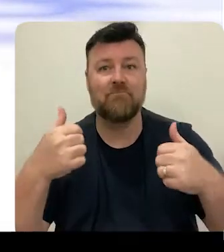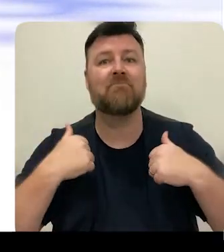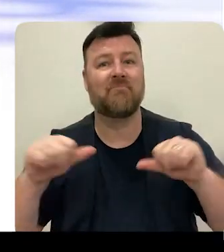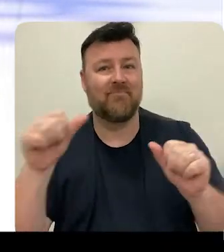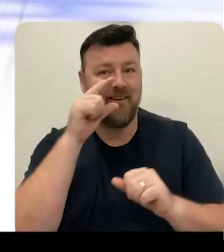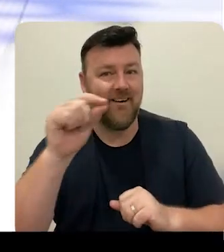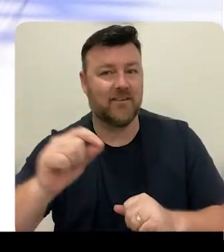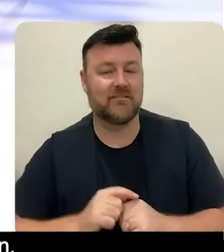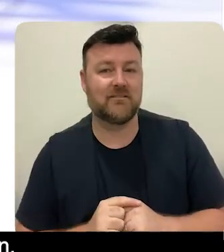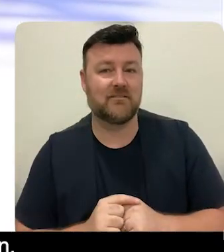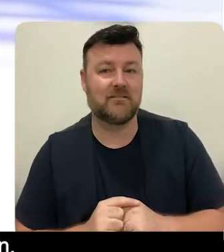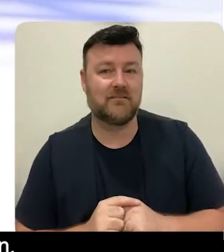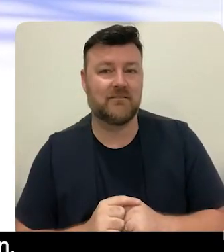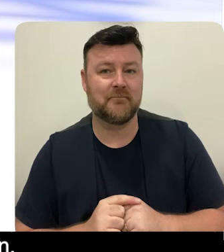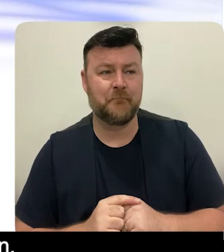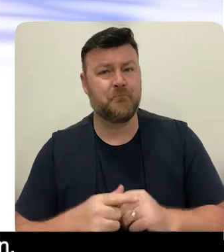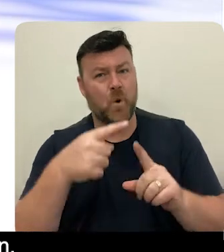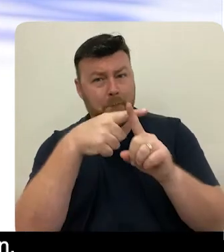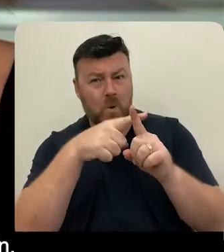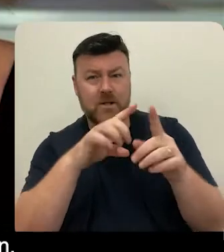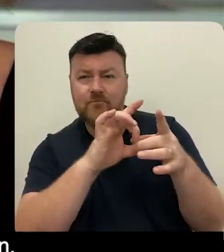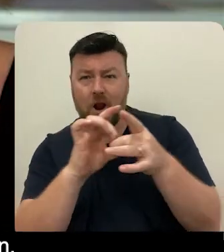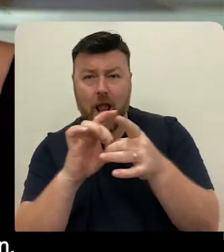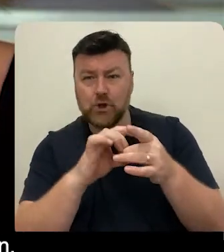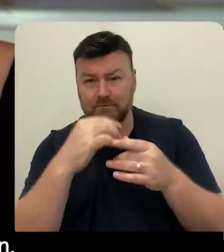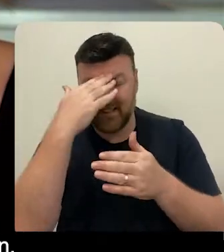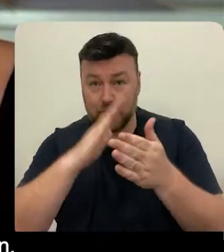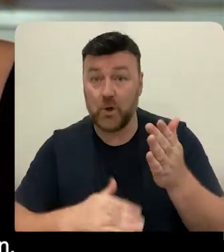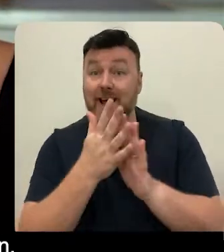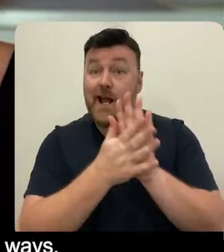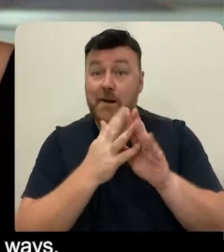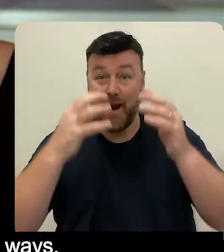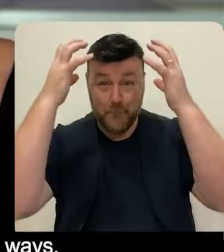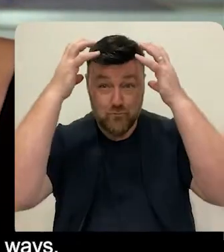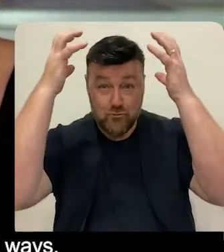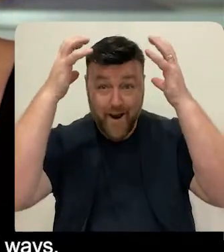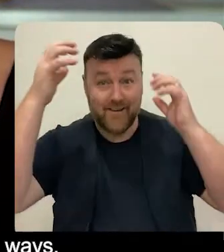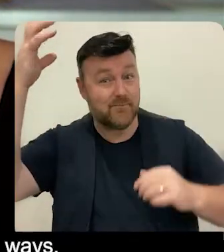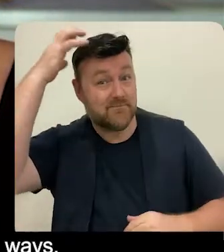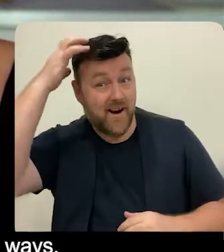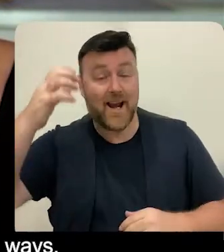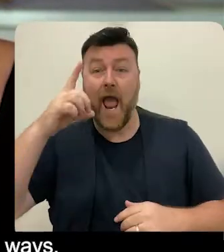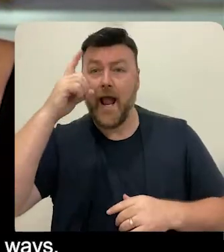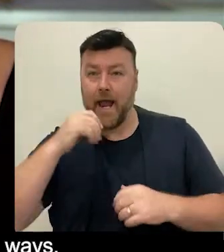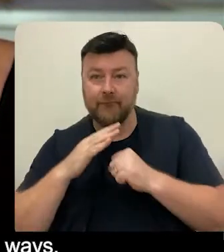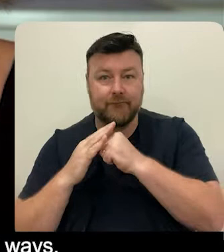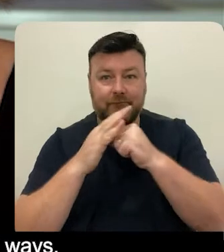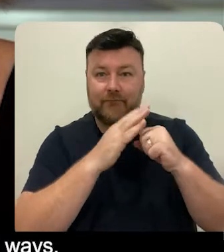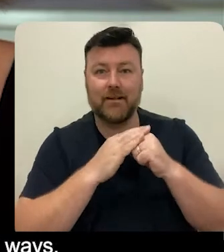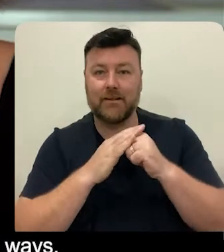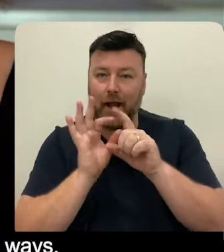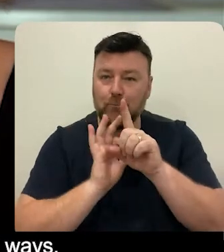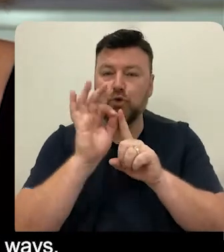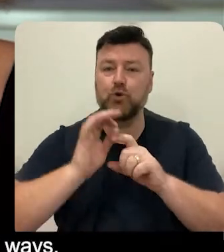possible. Positive relational experiences build the brain, realign disrupted neural pathways